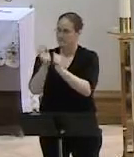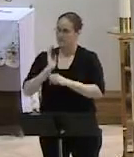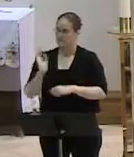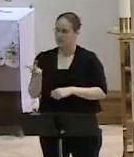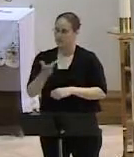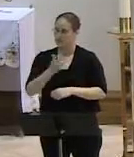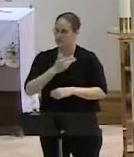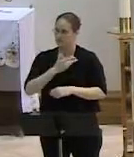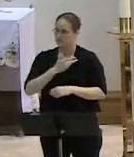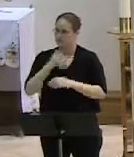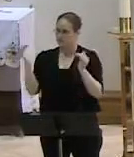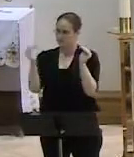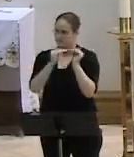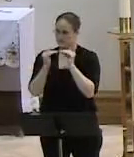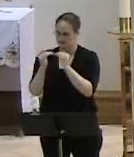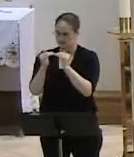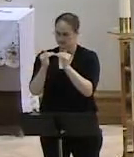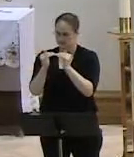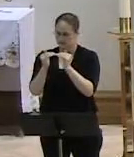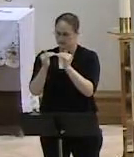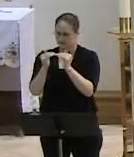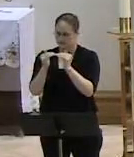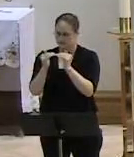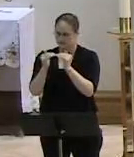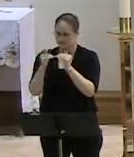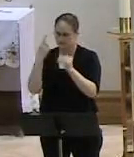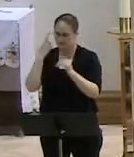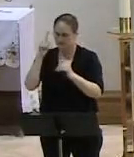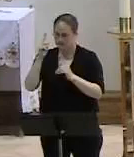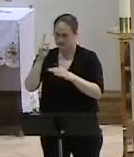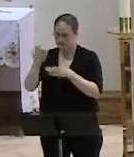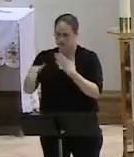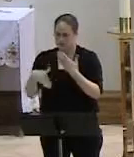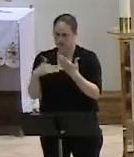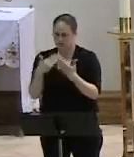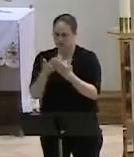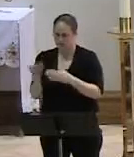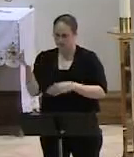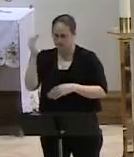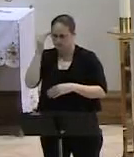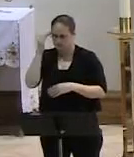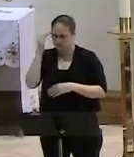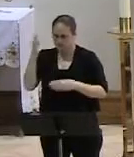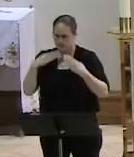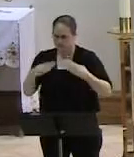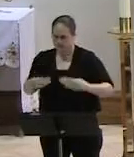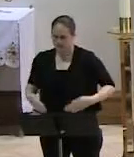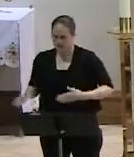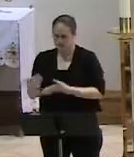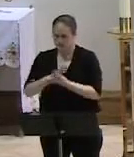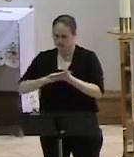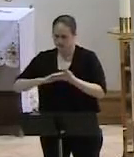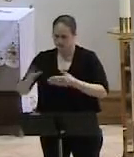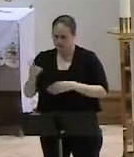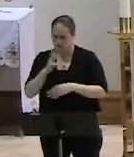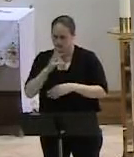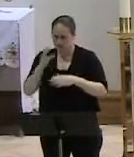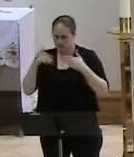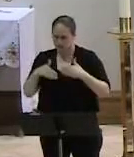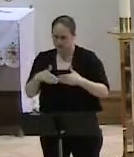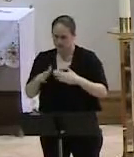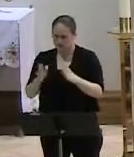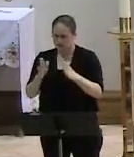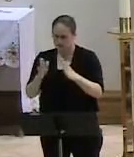an absolute trust, with our hearts sprinkled clean from an evil conscience and our bodies washed in pure water. Let us